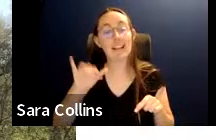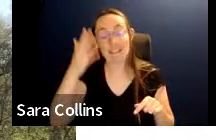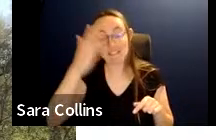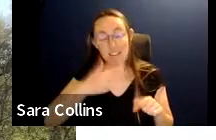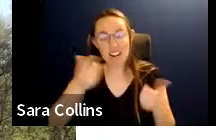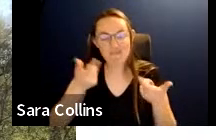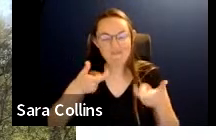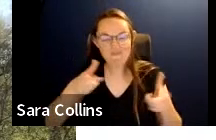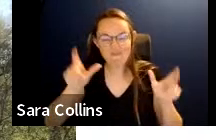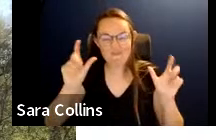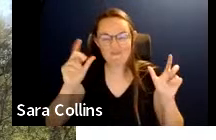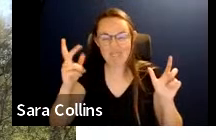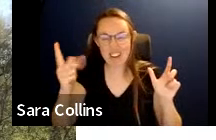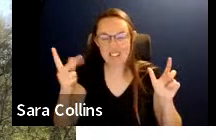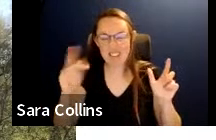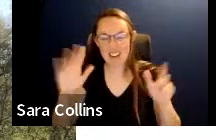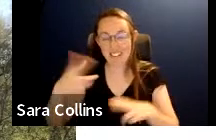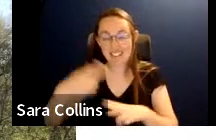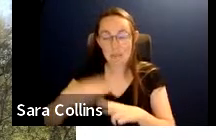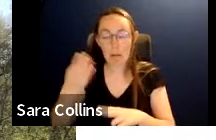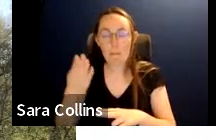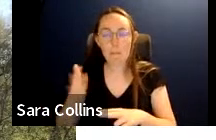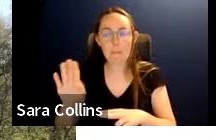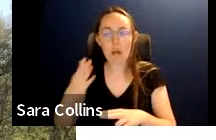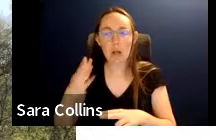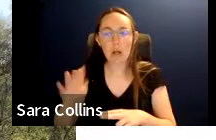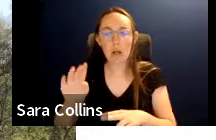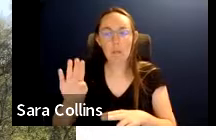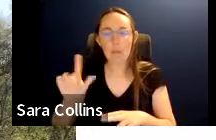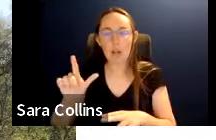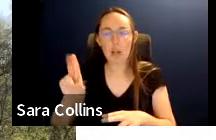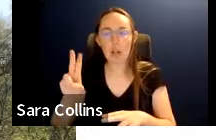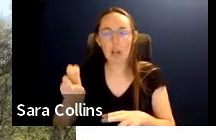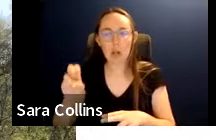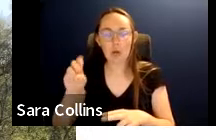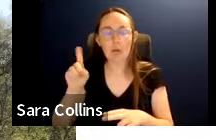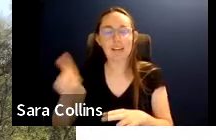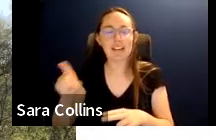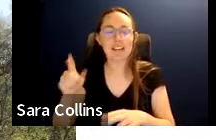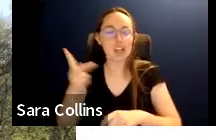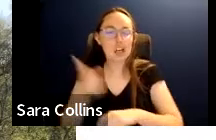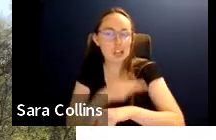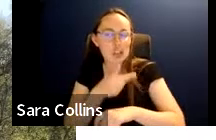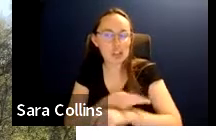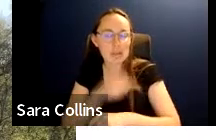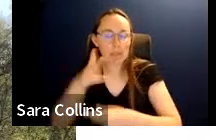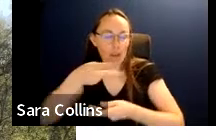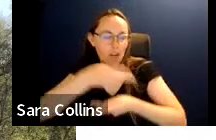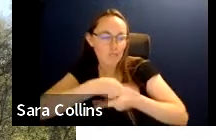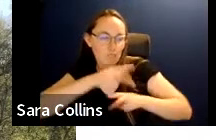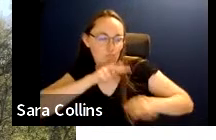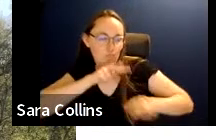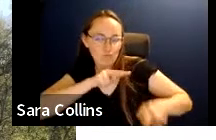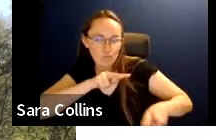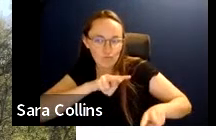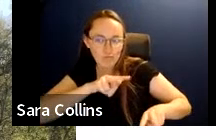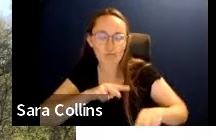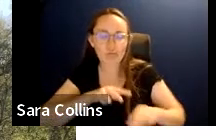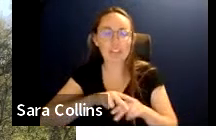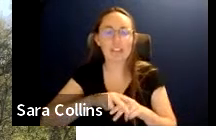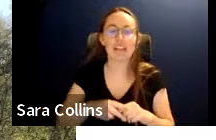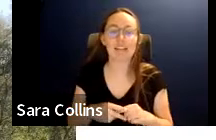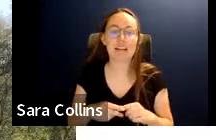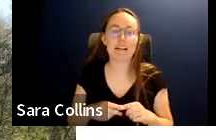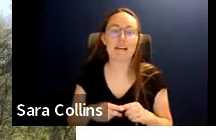Pyrenees dog. His name is Blue, and he is the livestock guardian for the sheep that live in the pen that is pictured behind